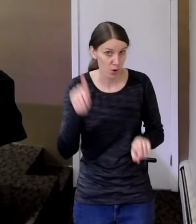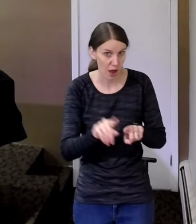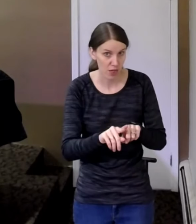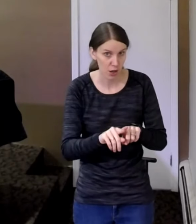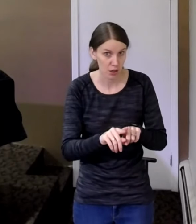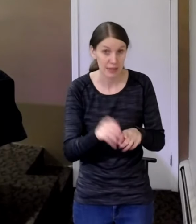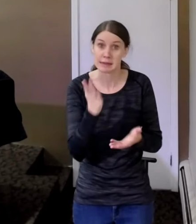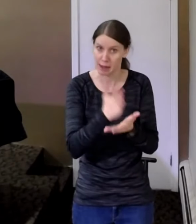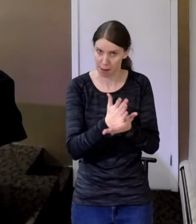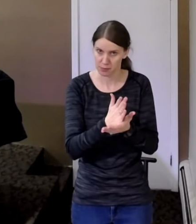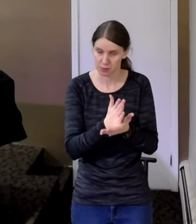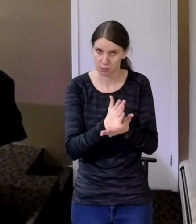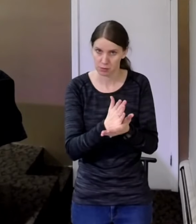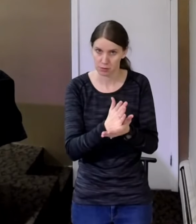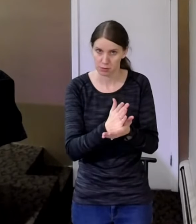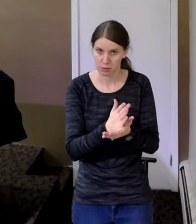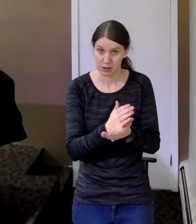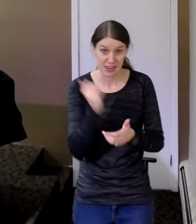have been dead.